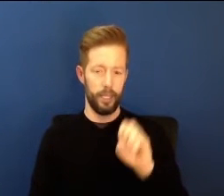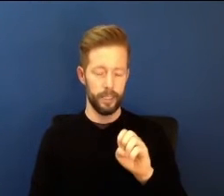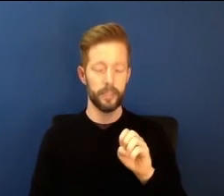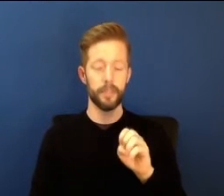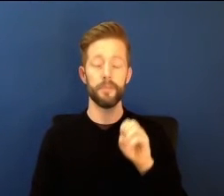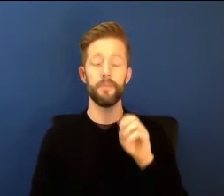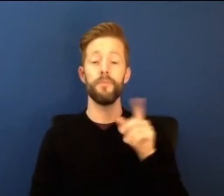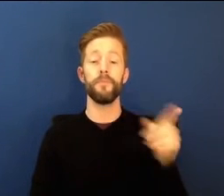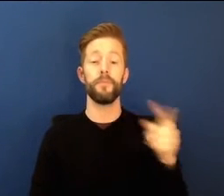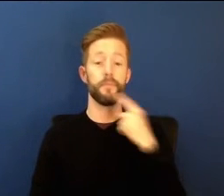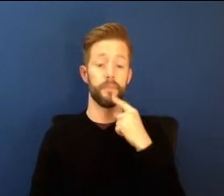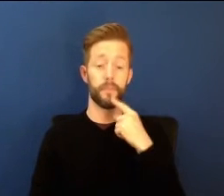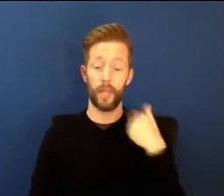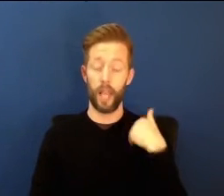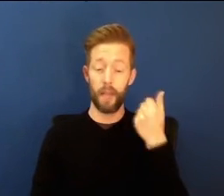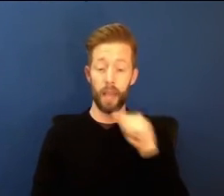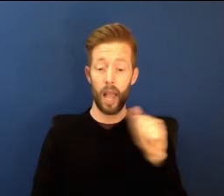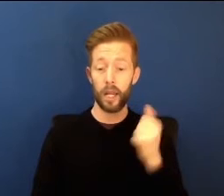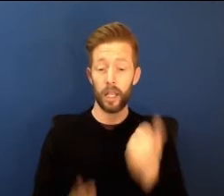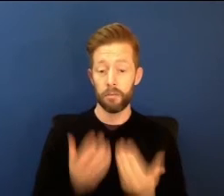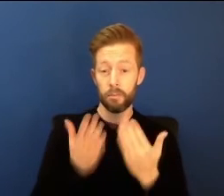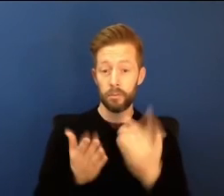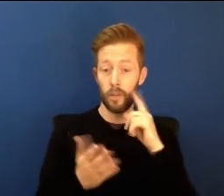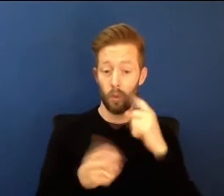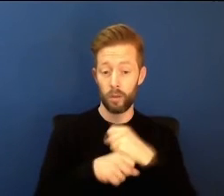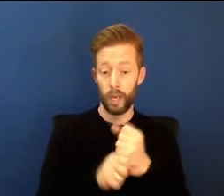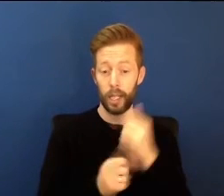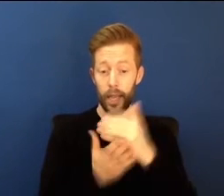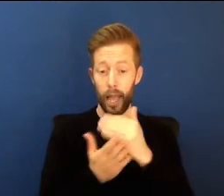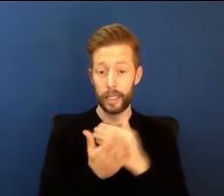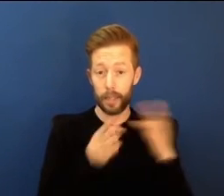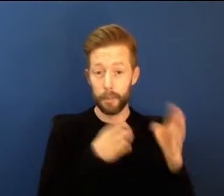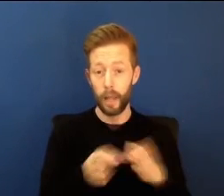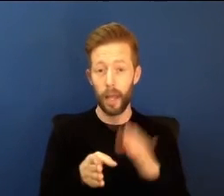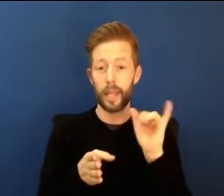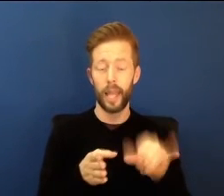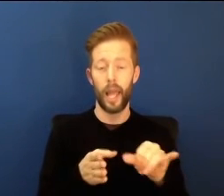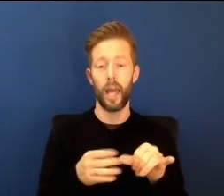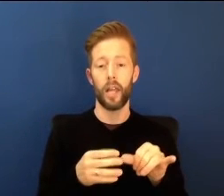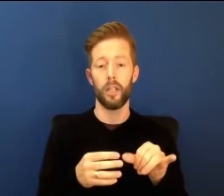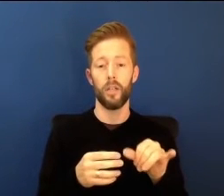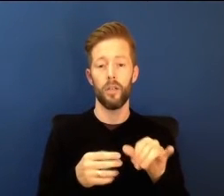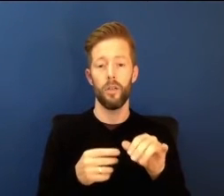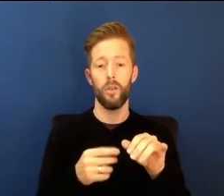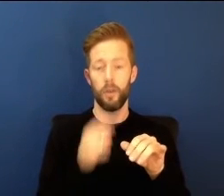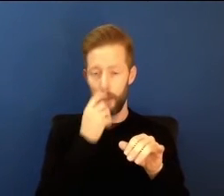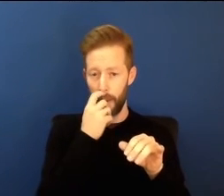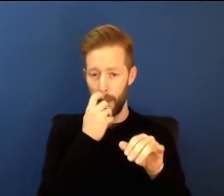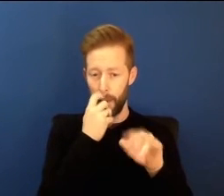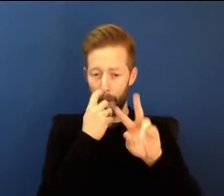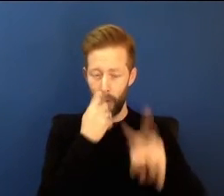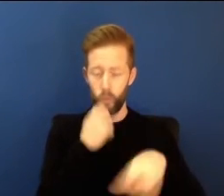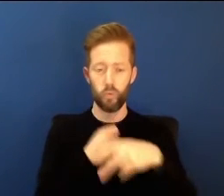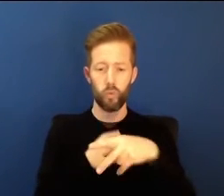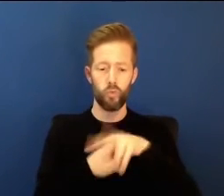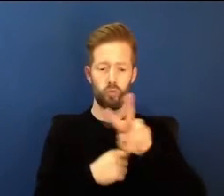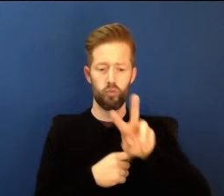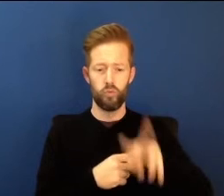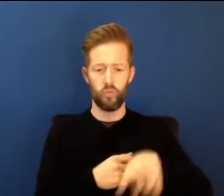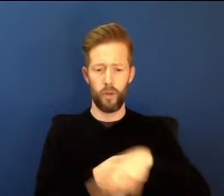Alice, and she's asking if you have any tips for creating lesson plans that reverse